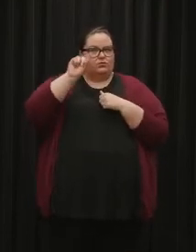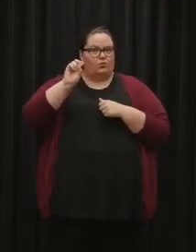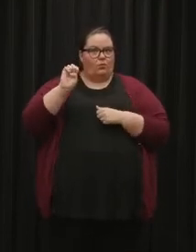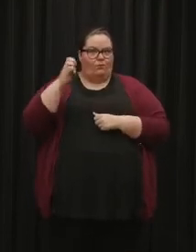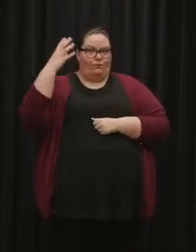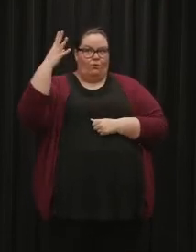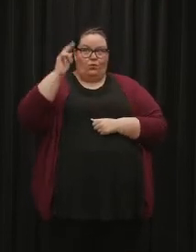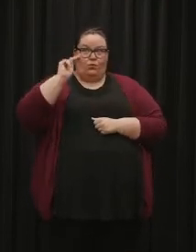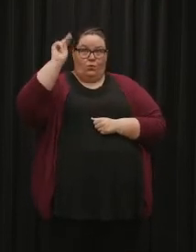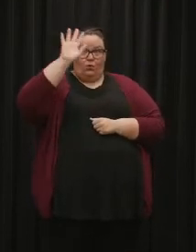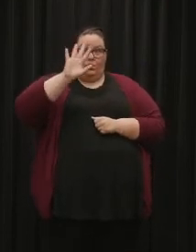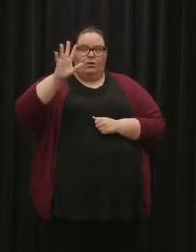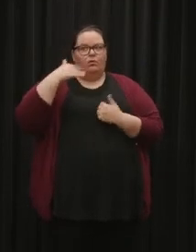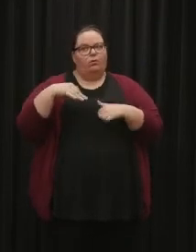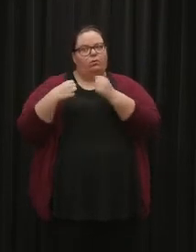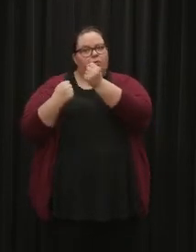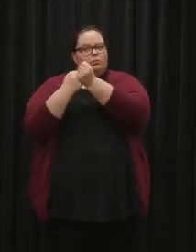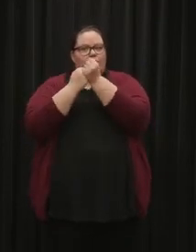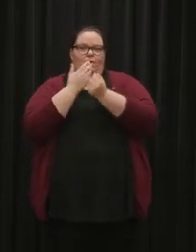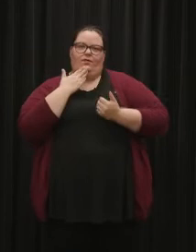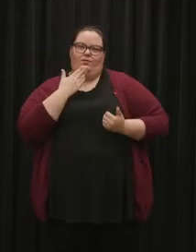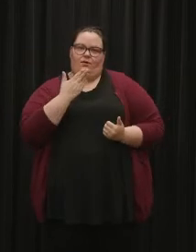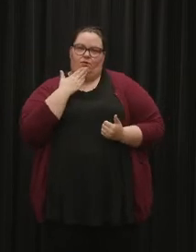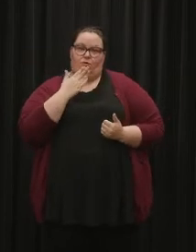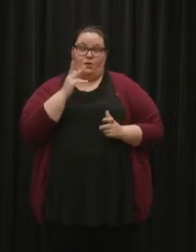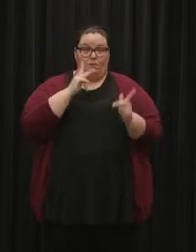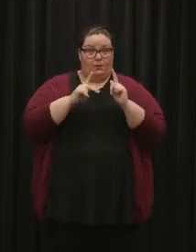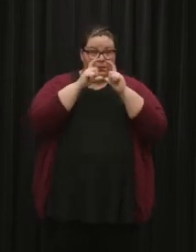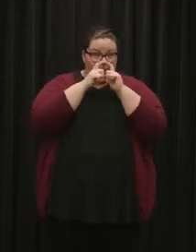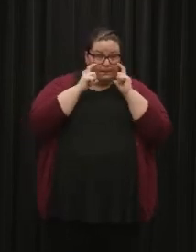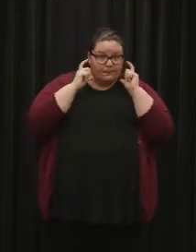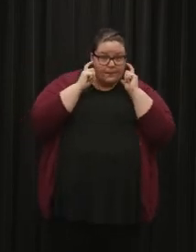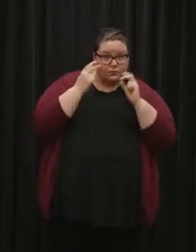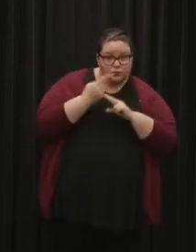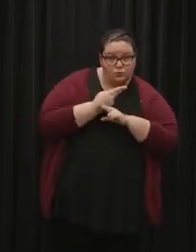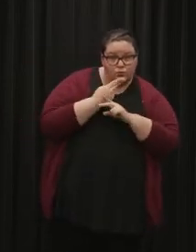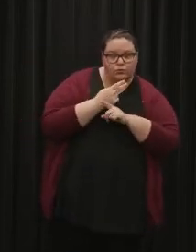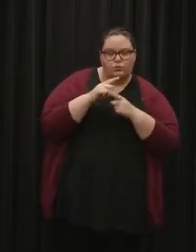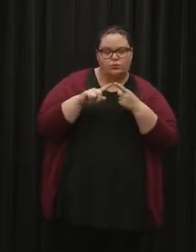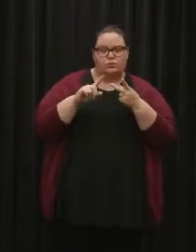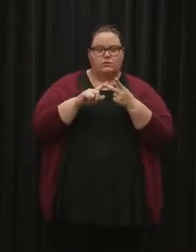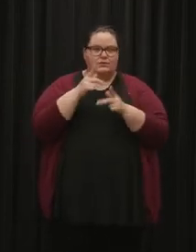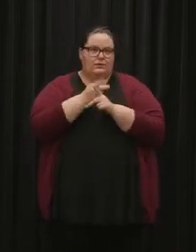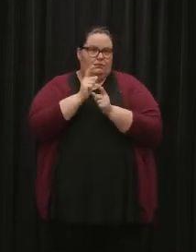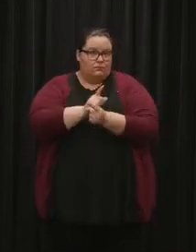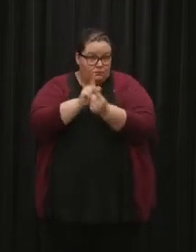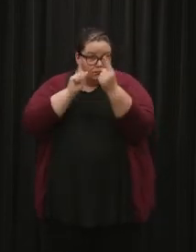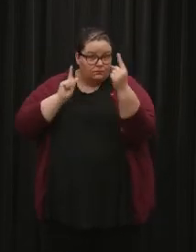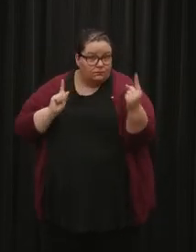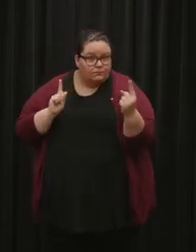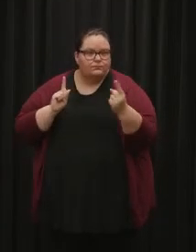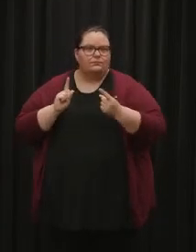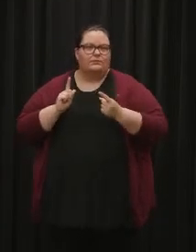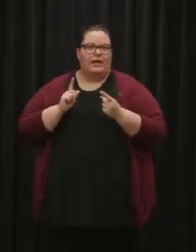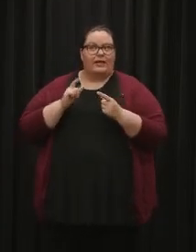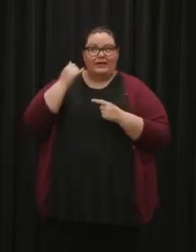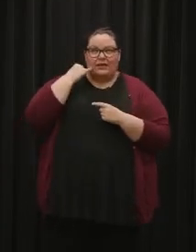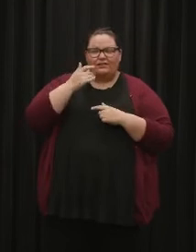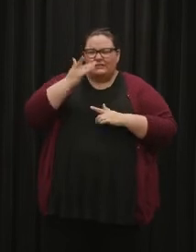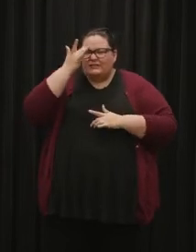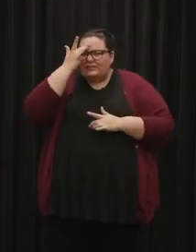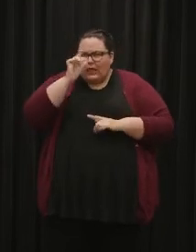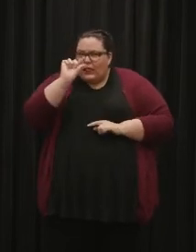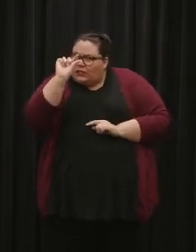public health measures. Everyone who wears a mask in public places, practices physical distancing, and seeks testing